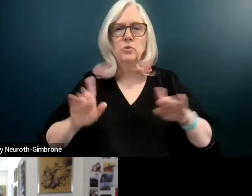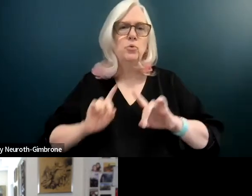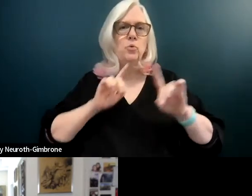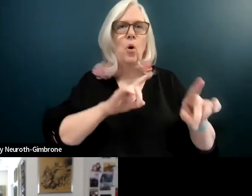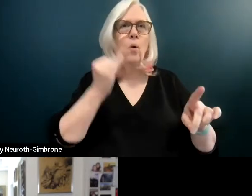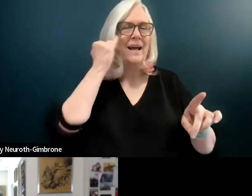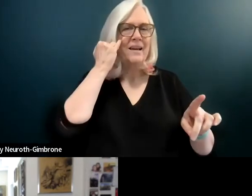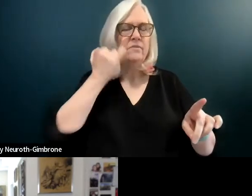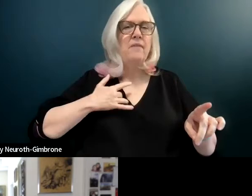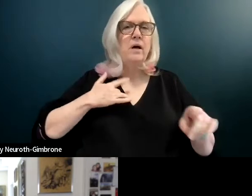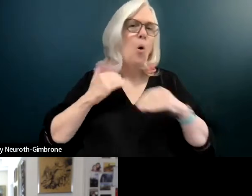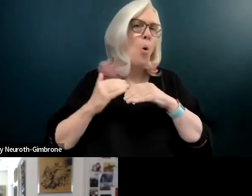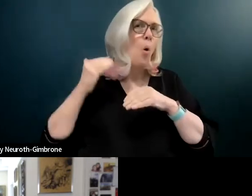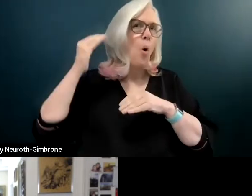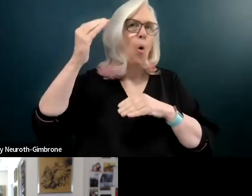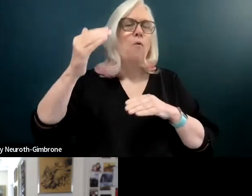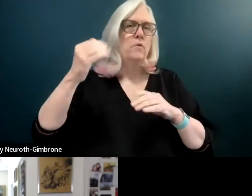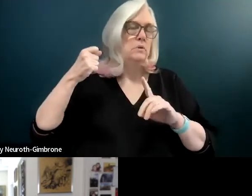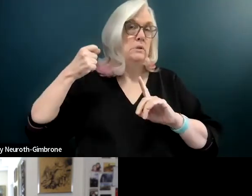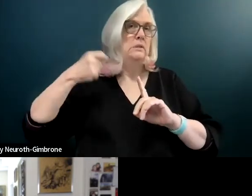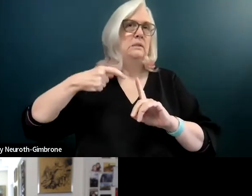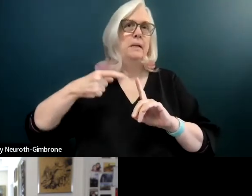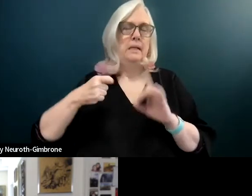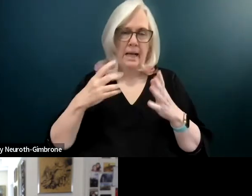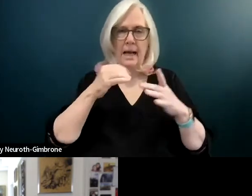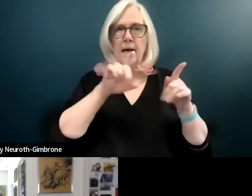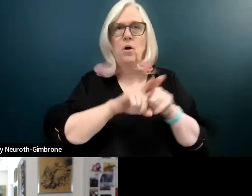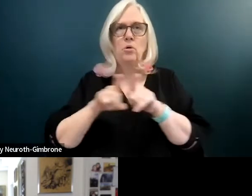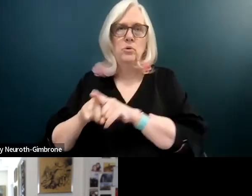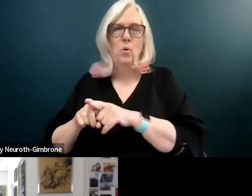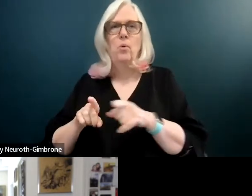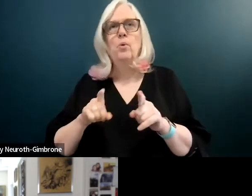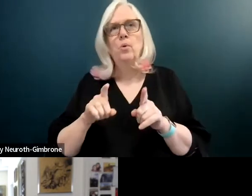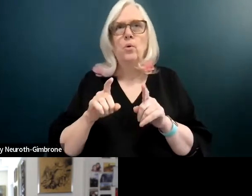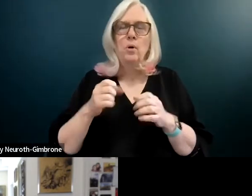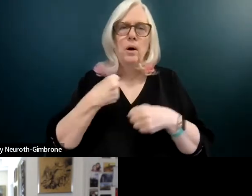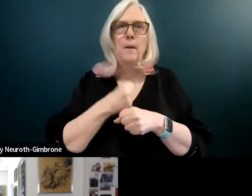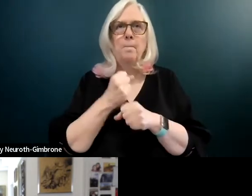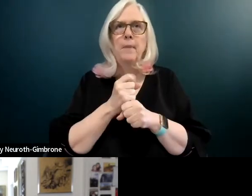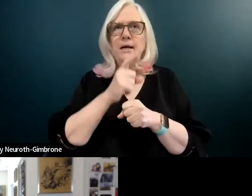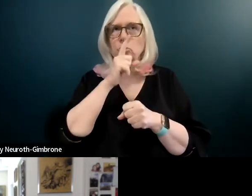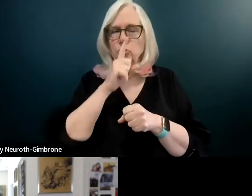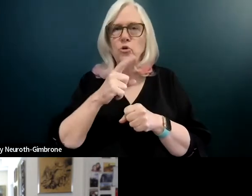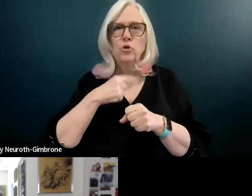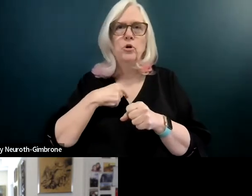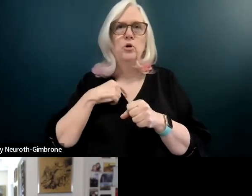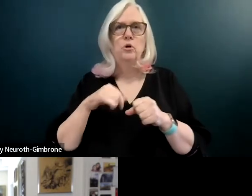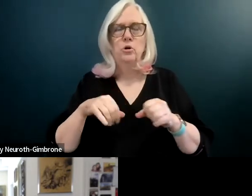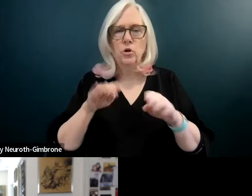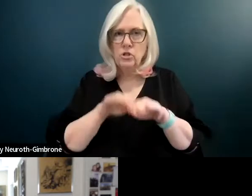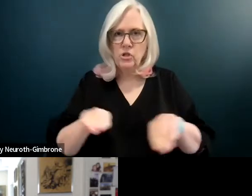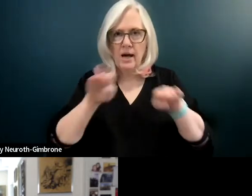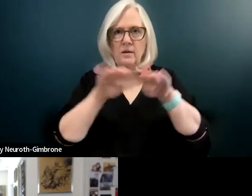Even simple things, just in terms of structure, making sure your shelves are wheelchair width. Some of them can be pretty